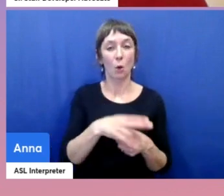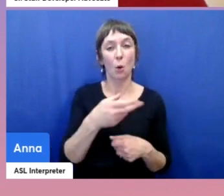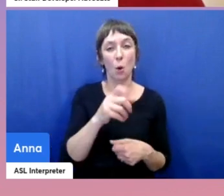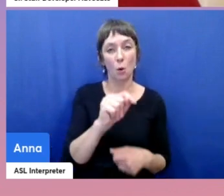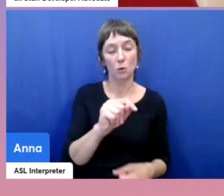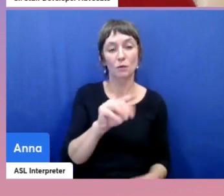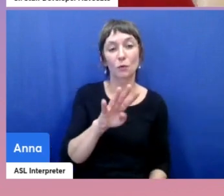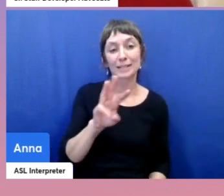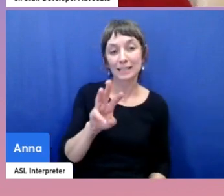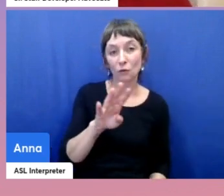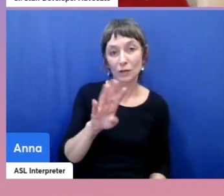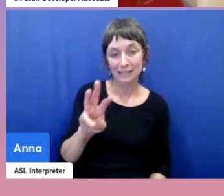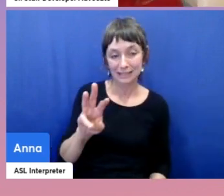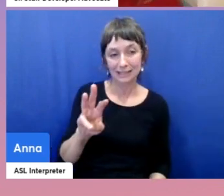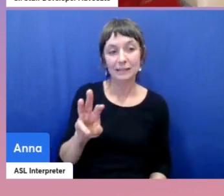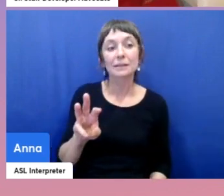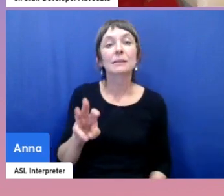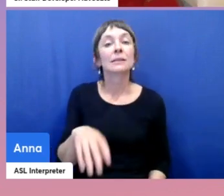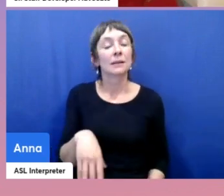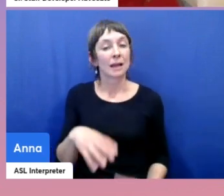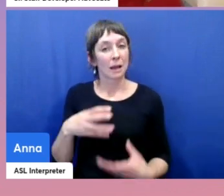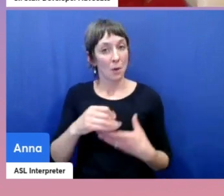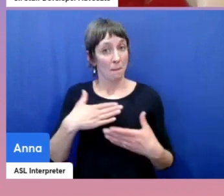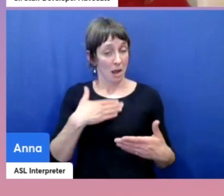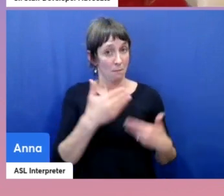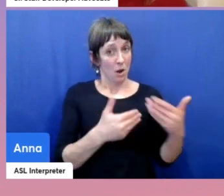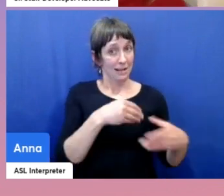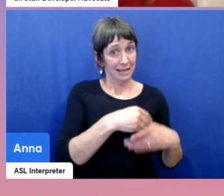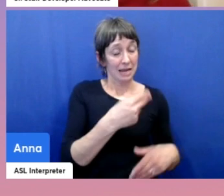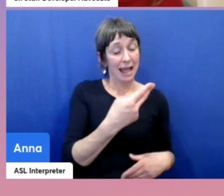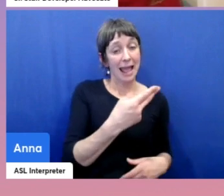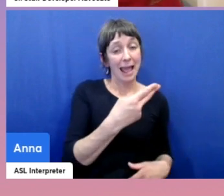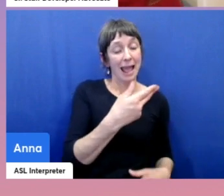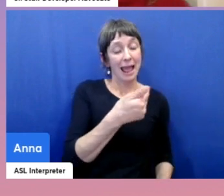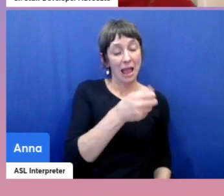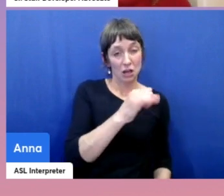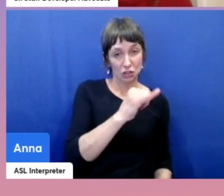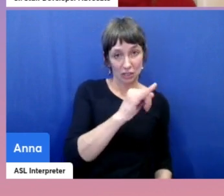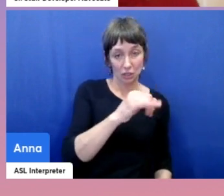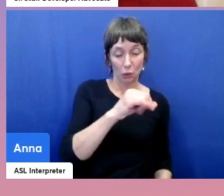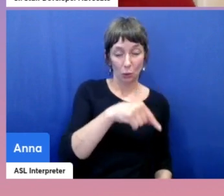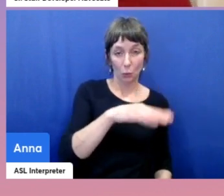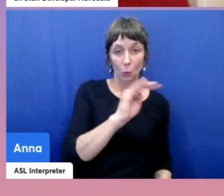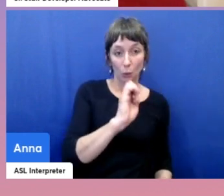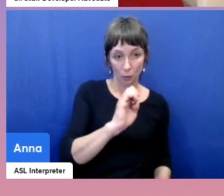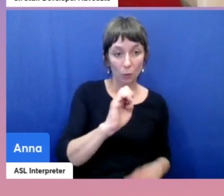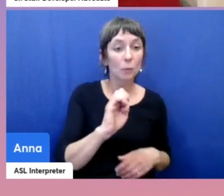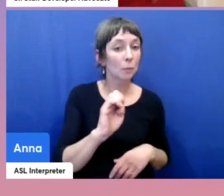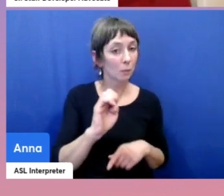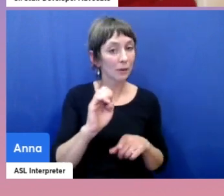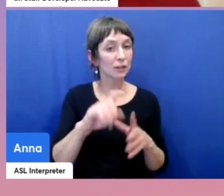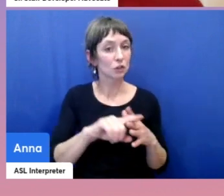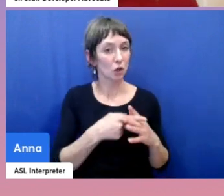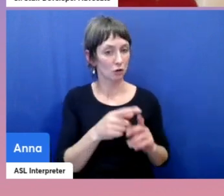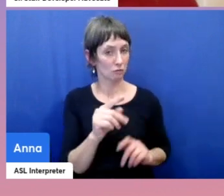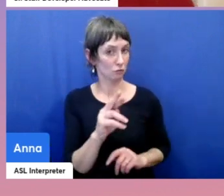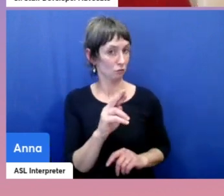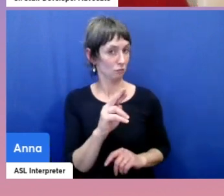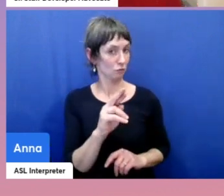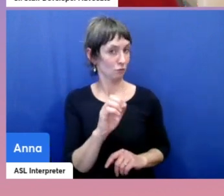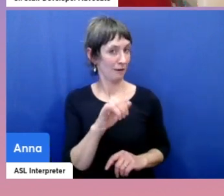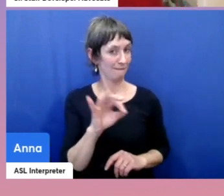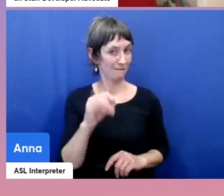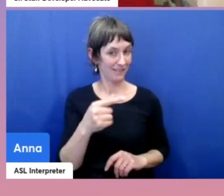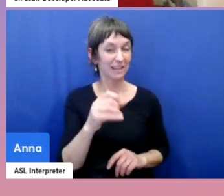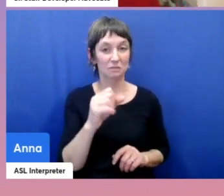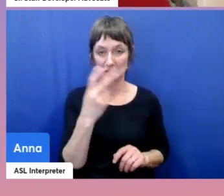part of my bootstrapping sequence in HashiCube, I also started up Traefik, which, as you can see, started up successfully. So now